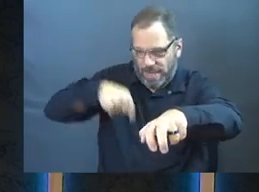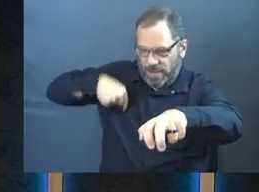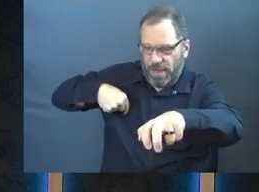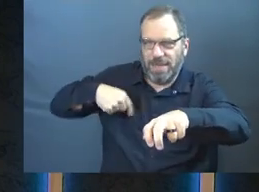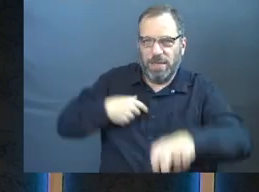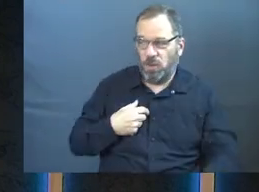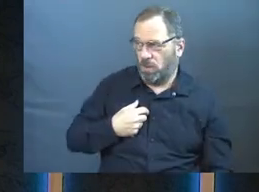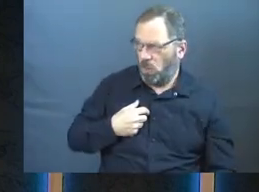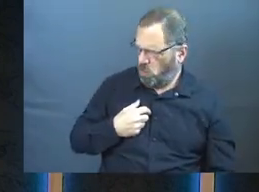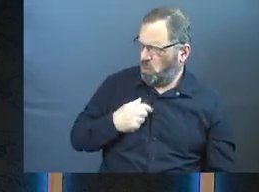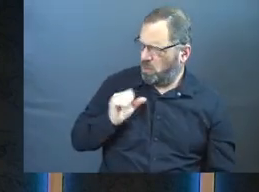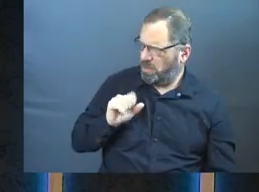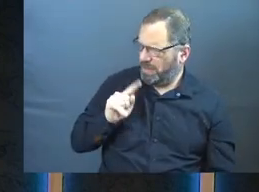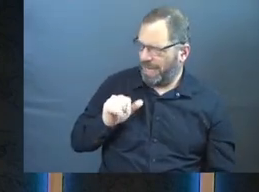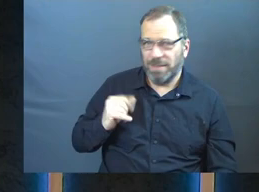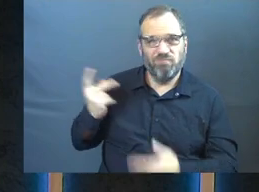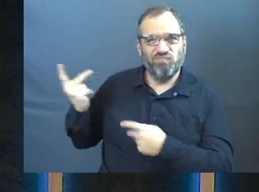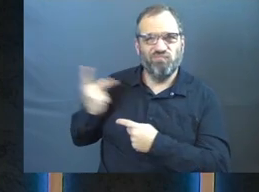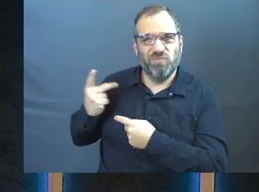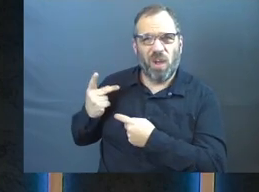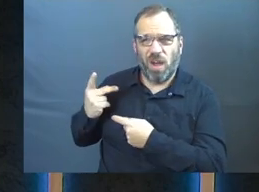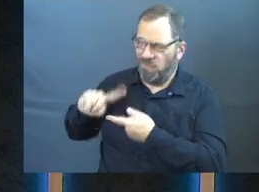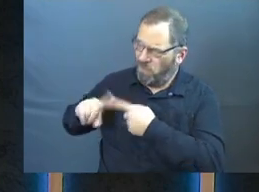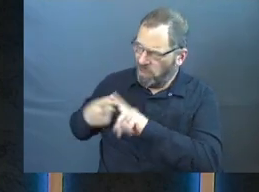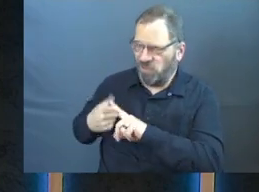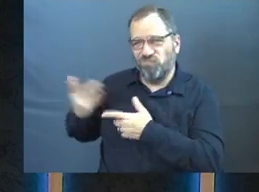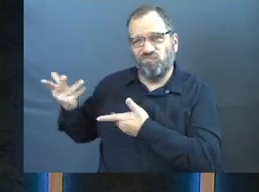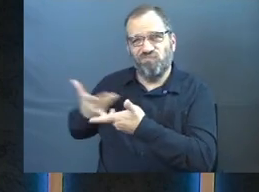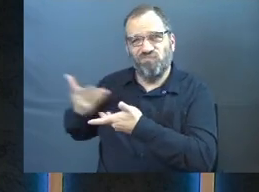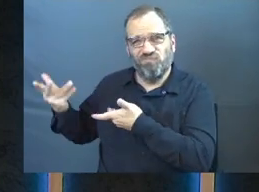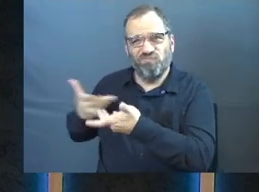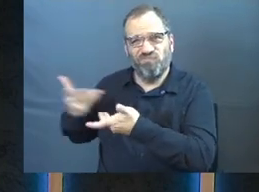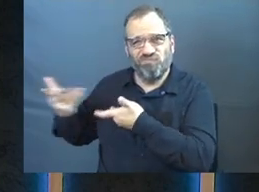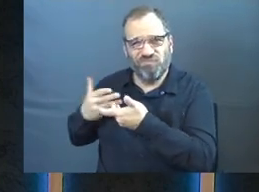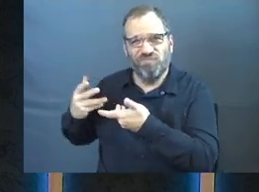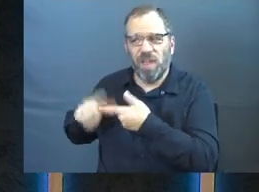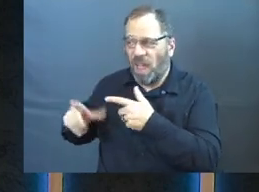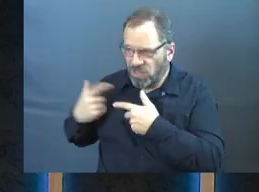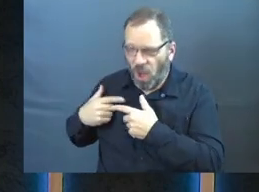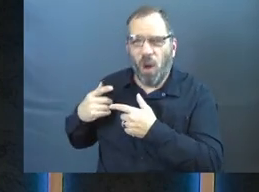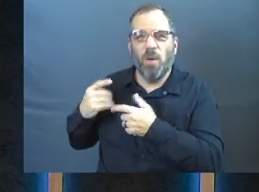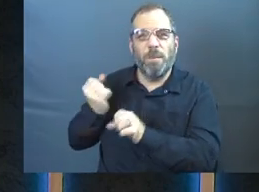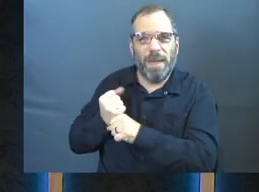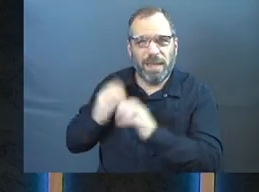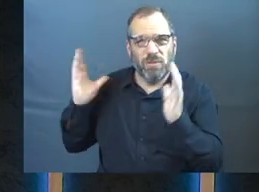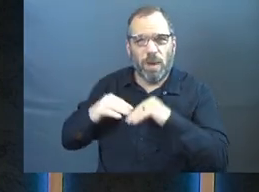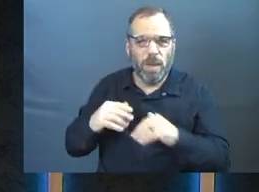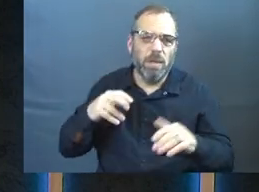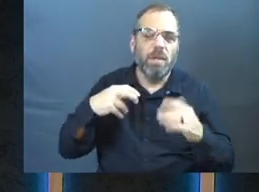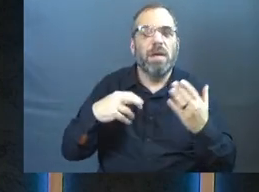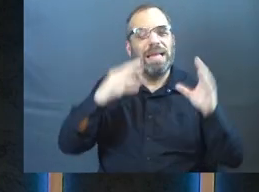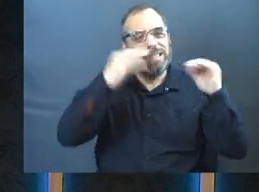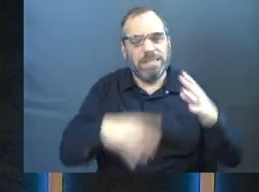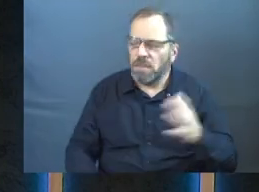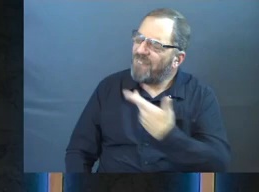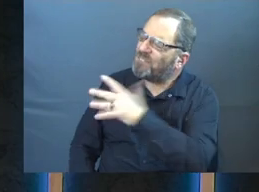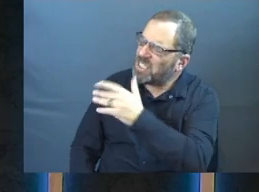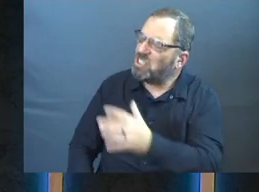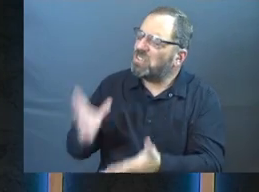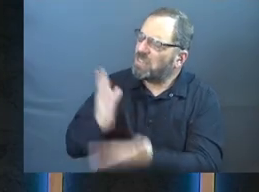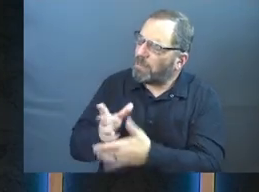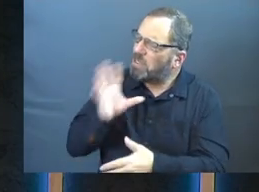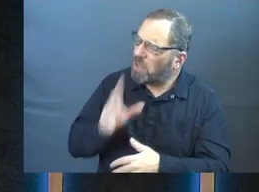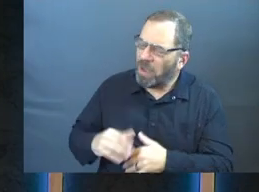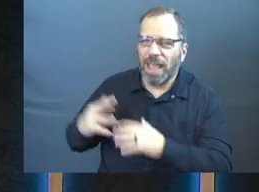getting interested in Stacy, and we're talking, and we form a little friendship in trigonometry class, and we're making trouble, and the teacher's getting mad at us for talking too